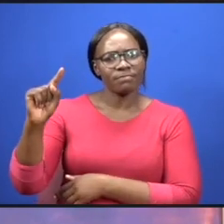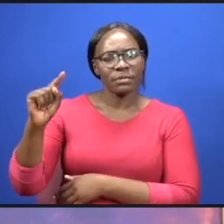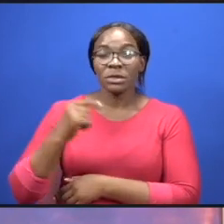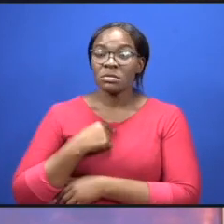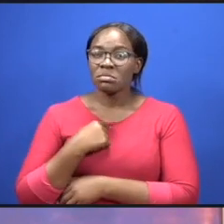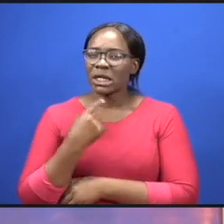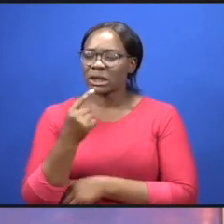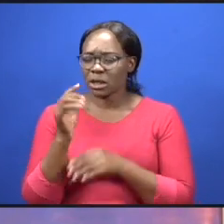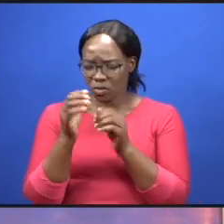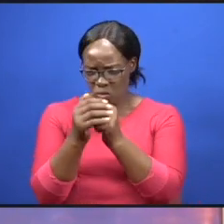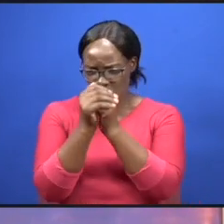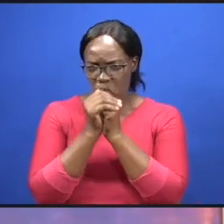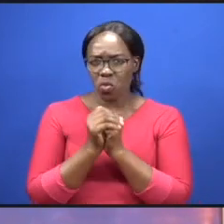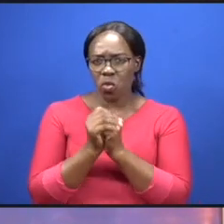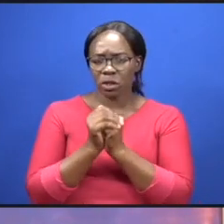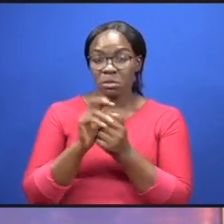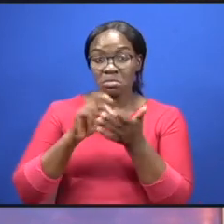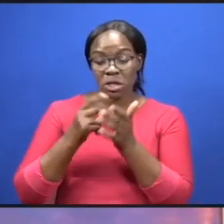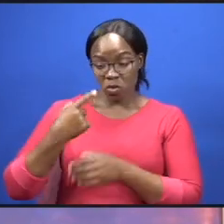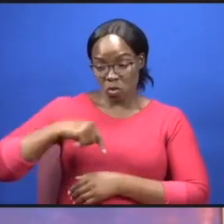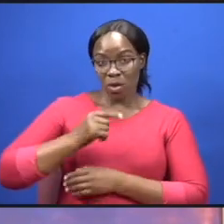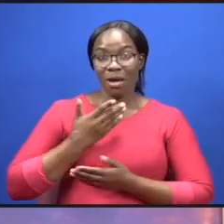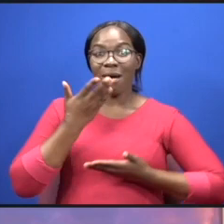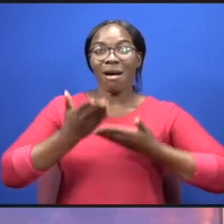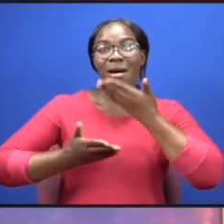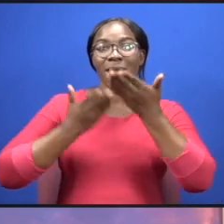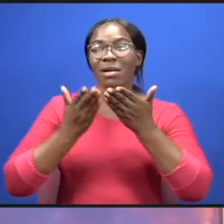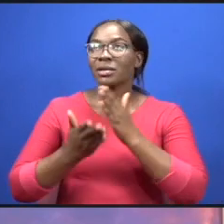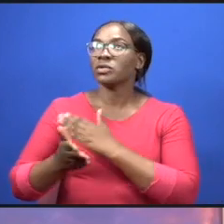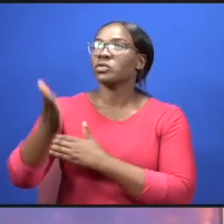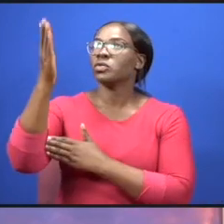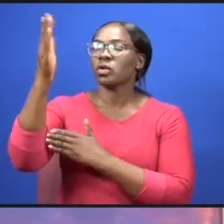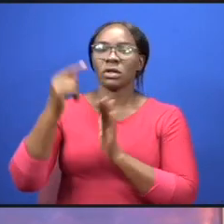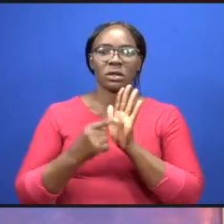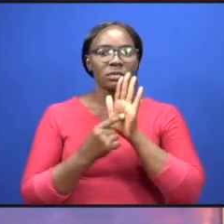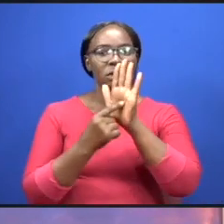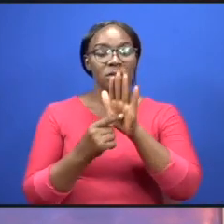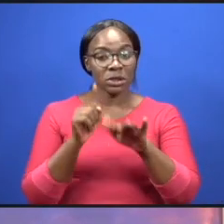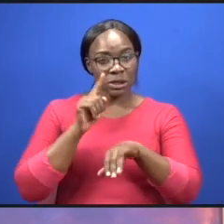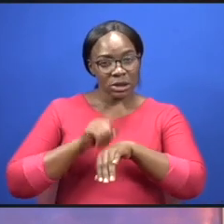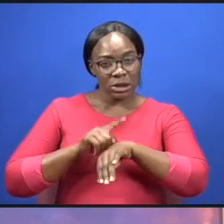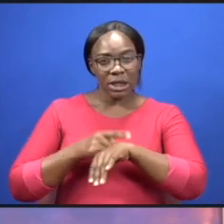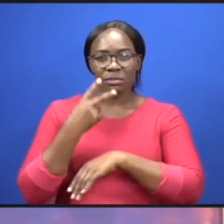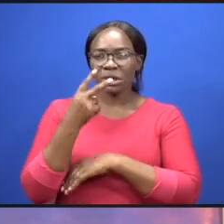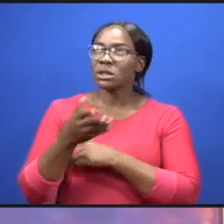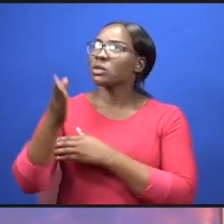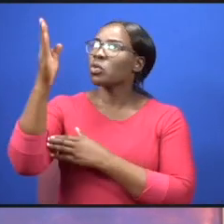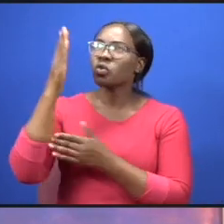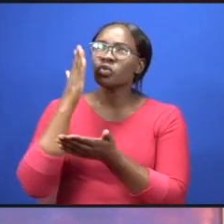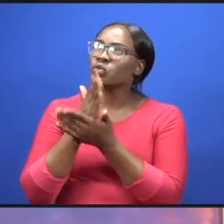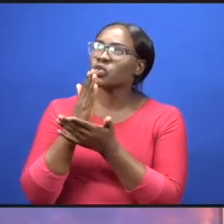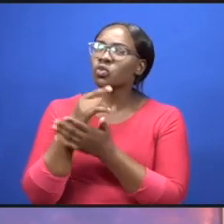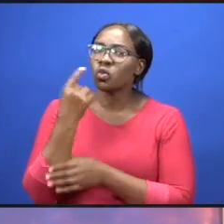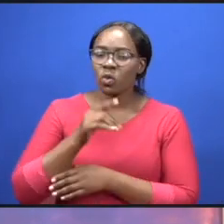that worship is our response to God's revelation. That when we see who God is